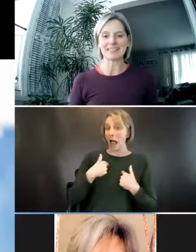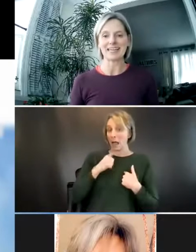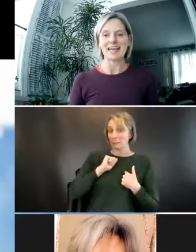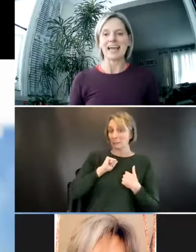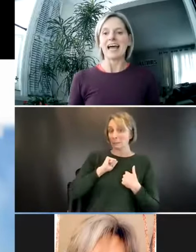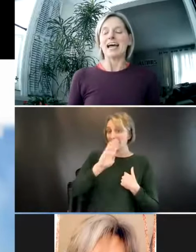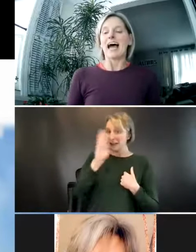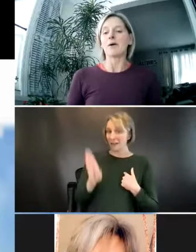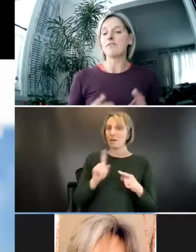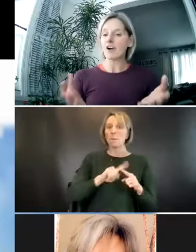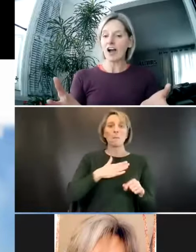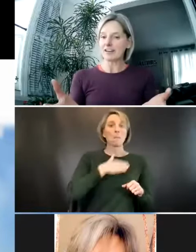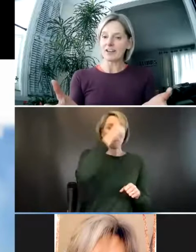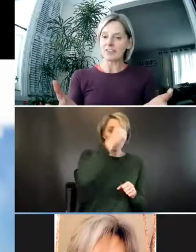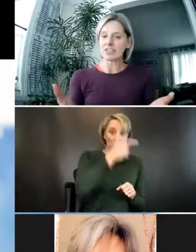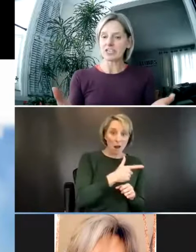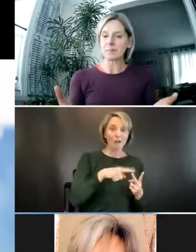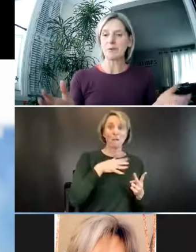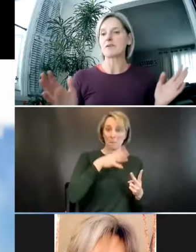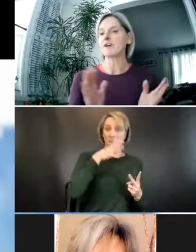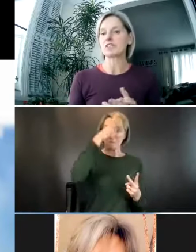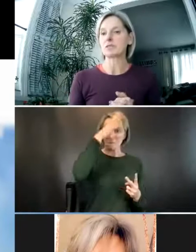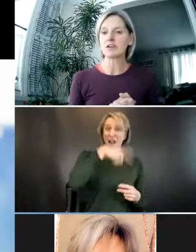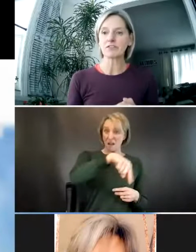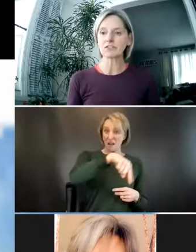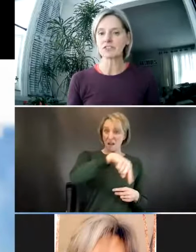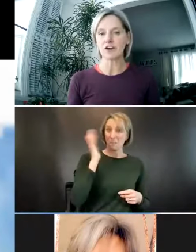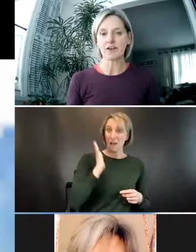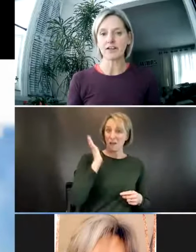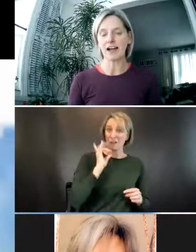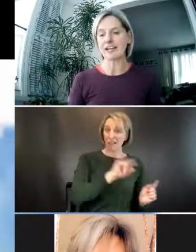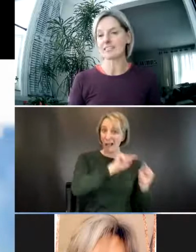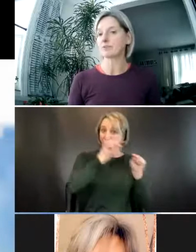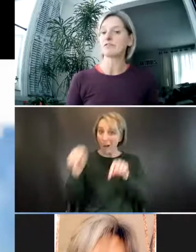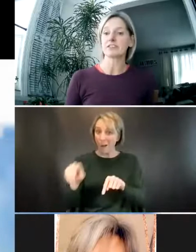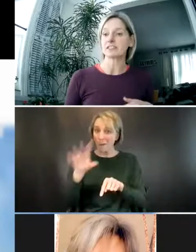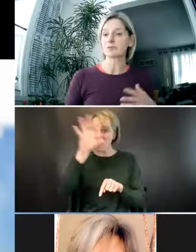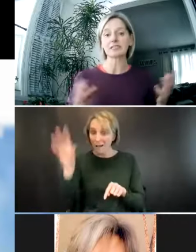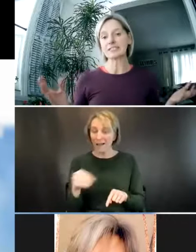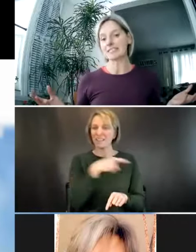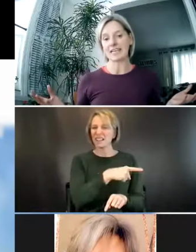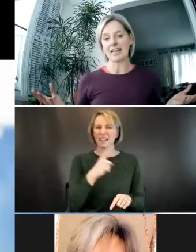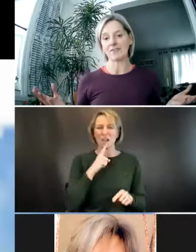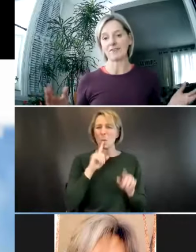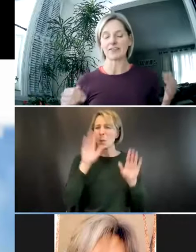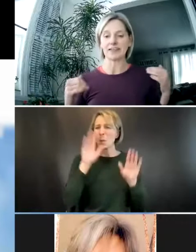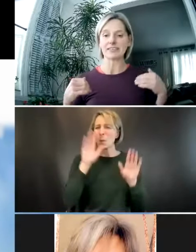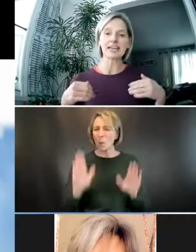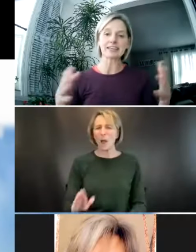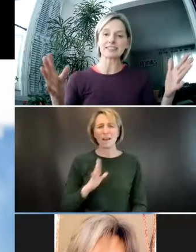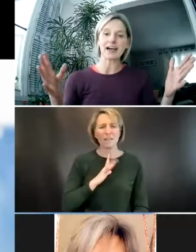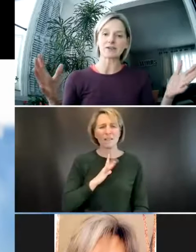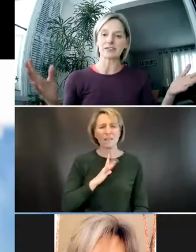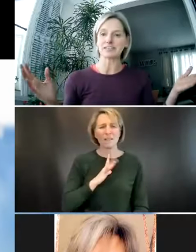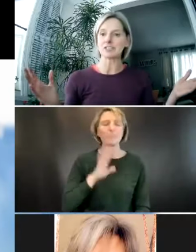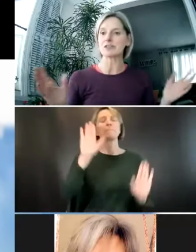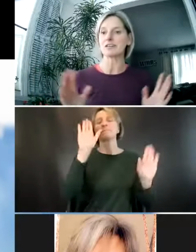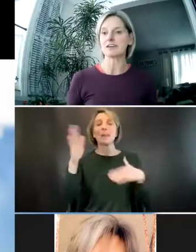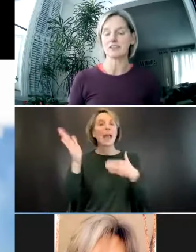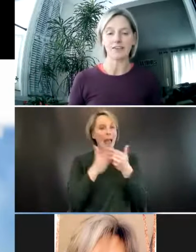experience. And we've all gotten on this Jeep and we've got these wonderful safari guides and we're feeling really safe. And they take us